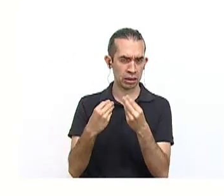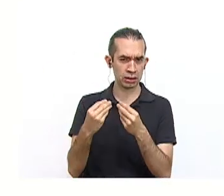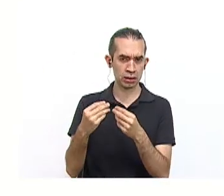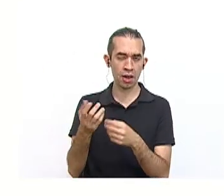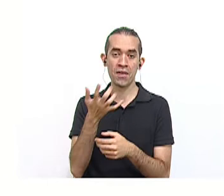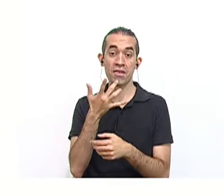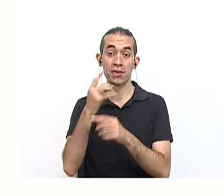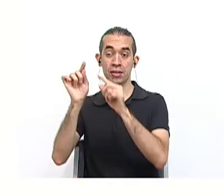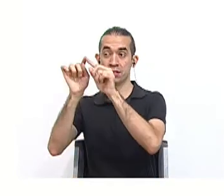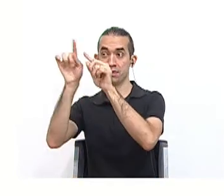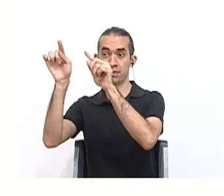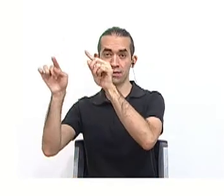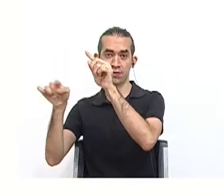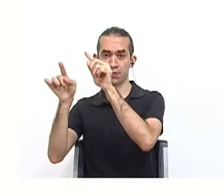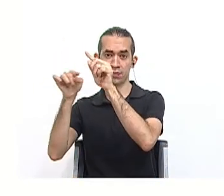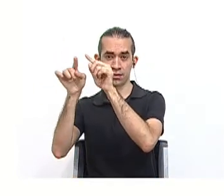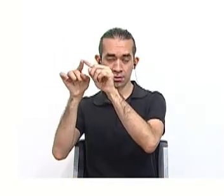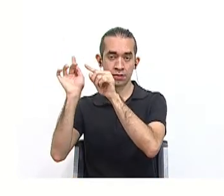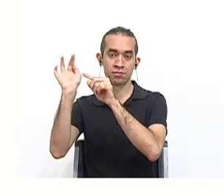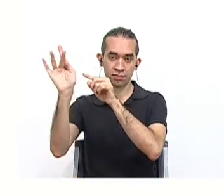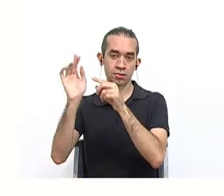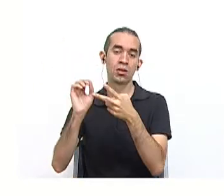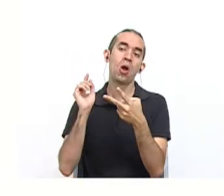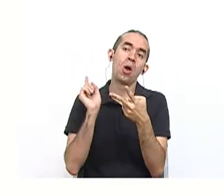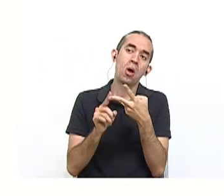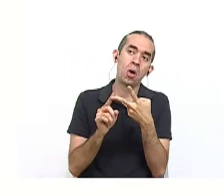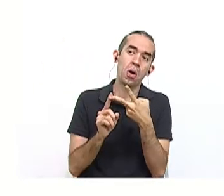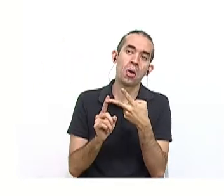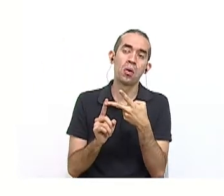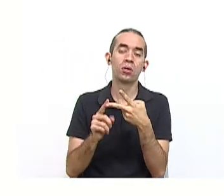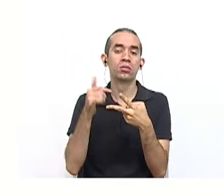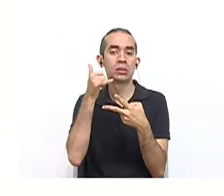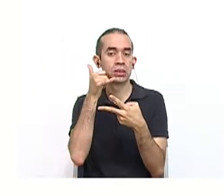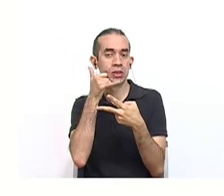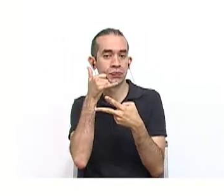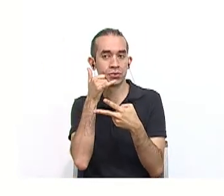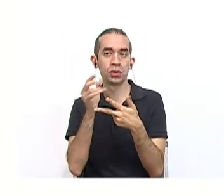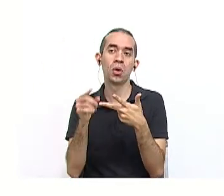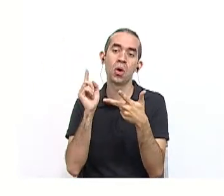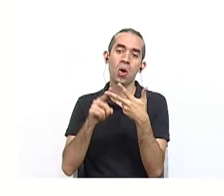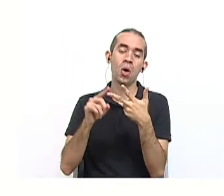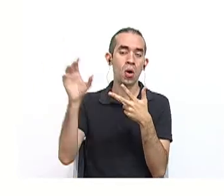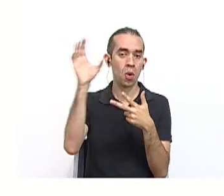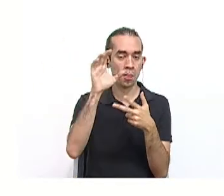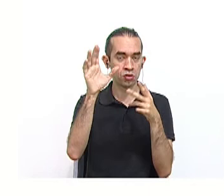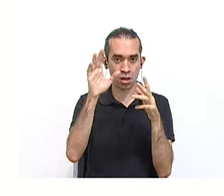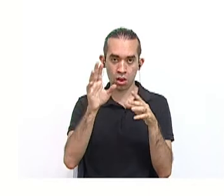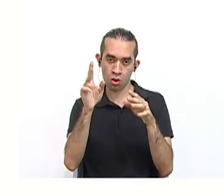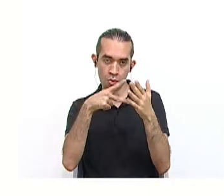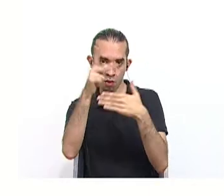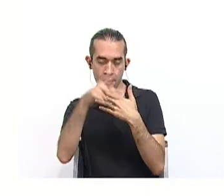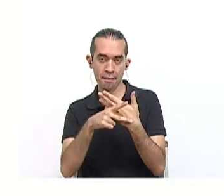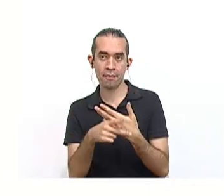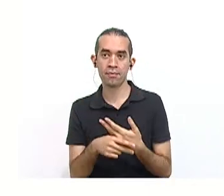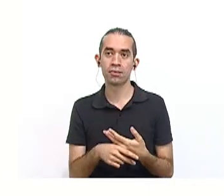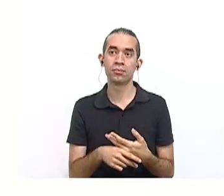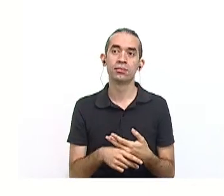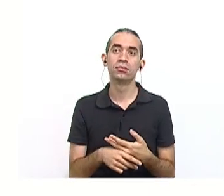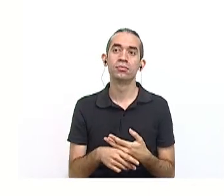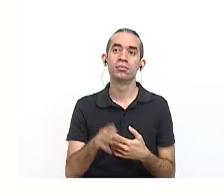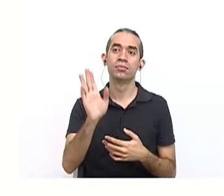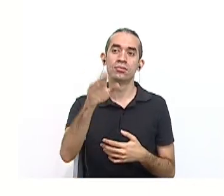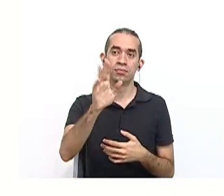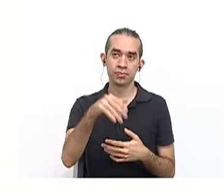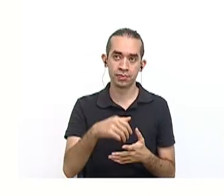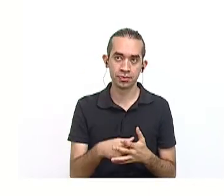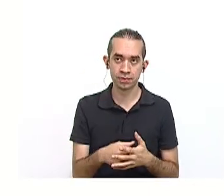function, mobile device, or browser. And think carefully before sharing your favorite website